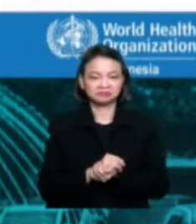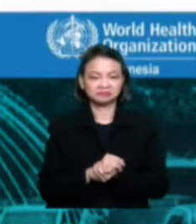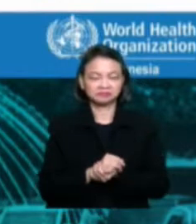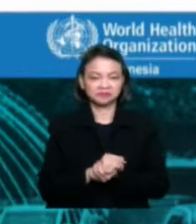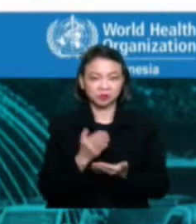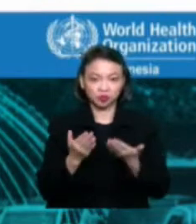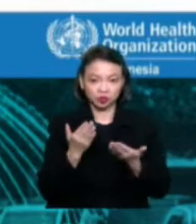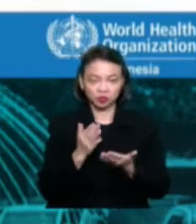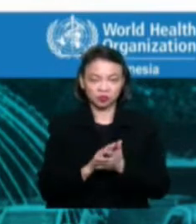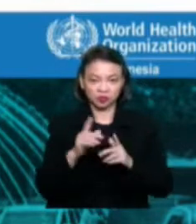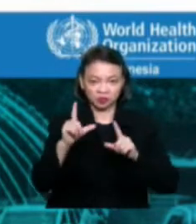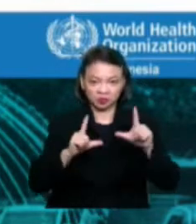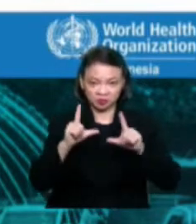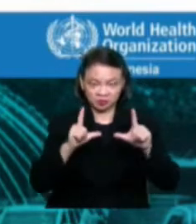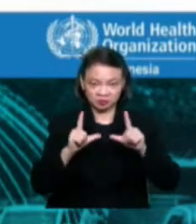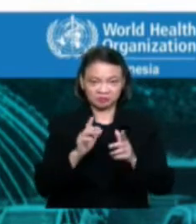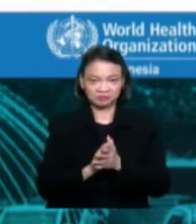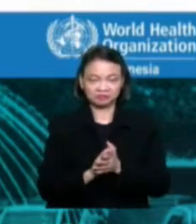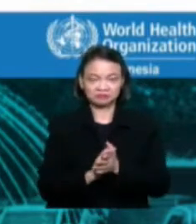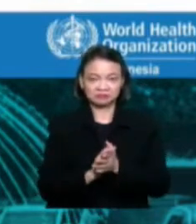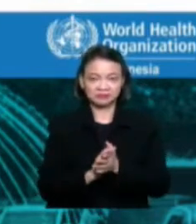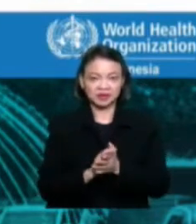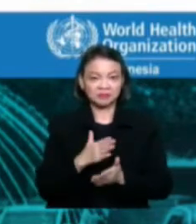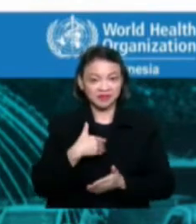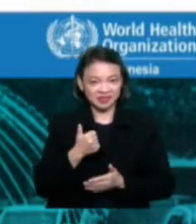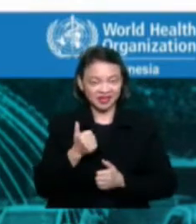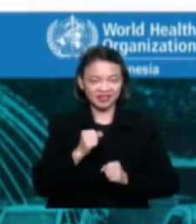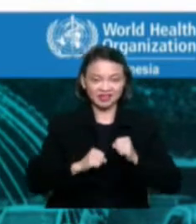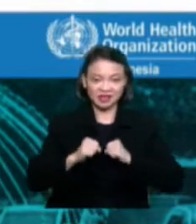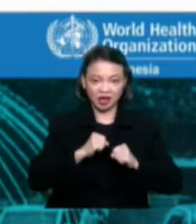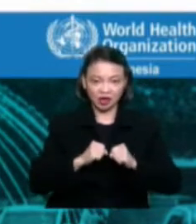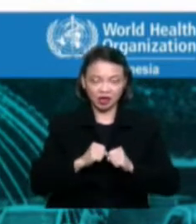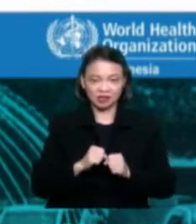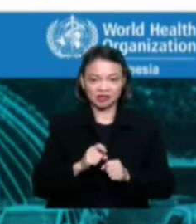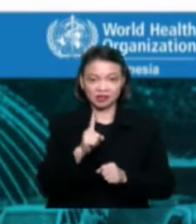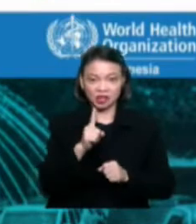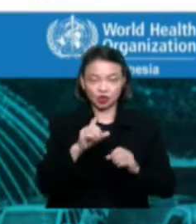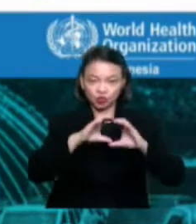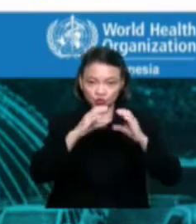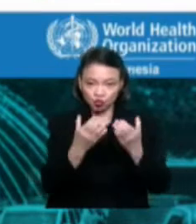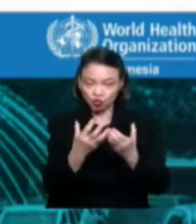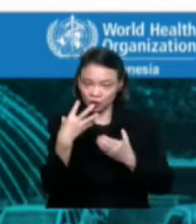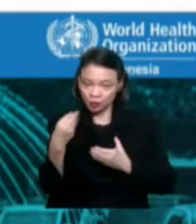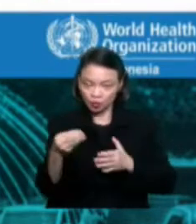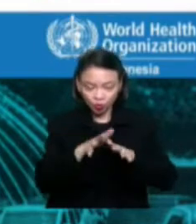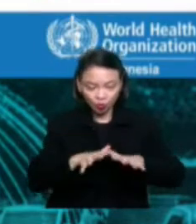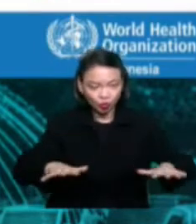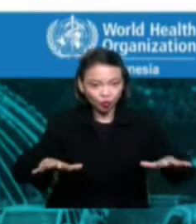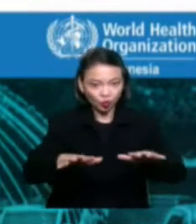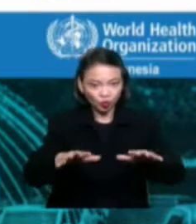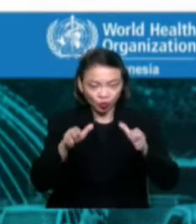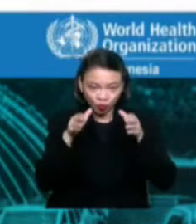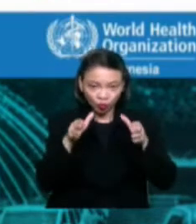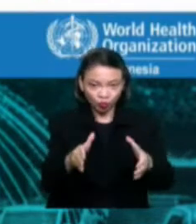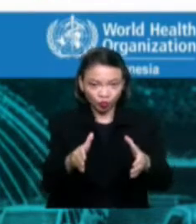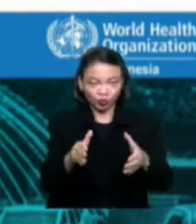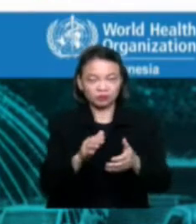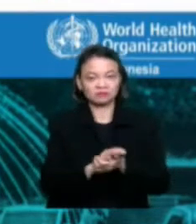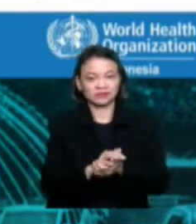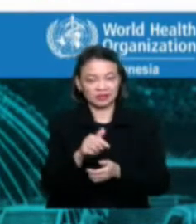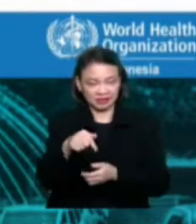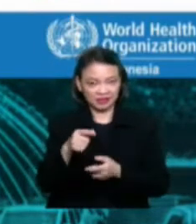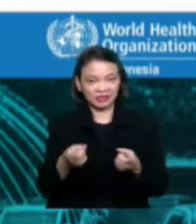local area across Indonesia and across Jakarta, and maybe do it for 100 days. Because what happened to this marathon, and I'm sharing personal experience,